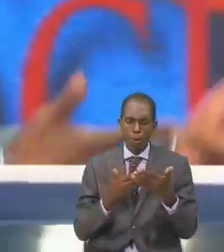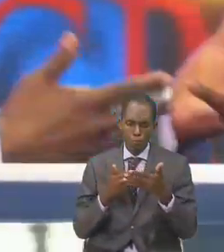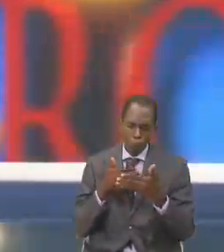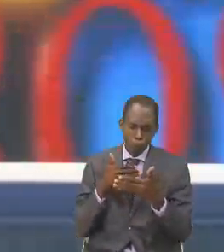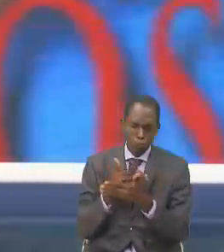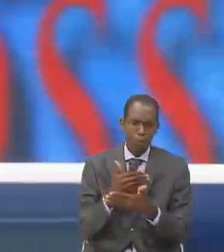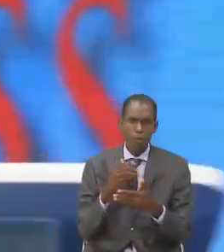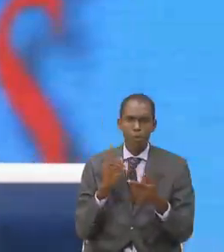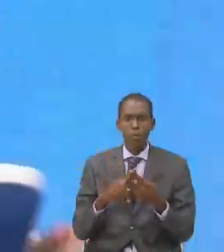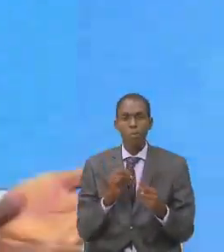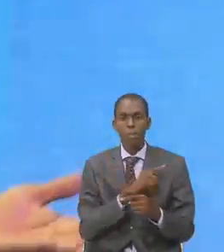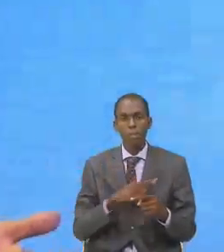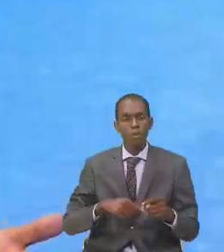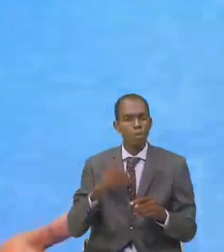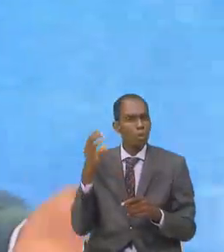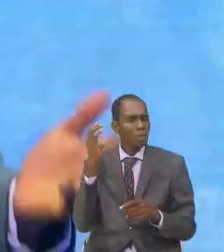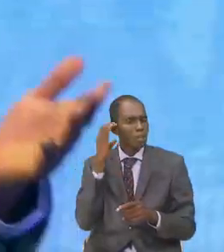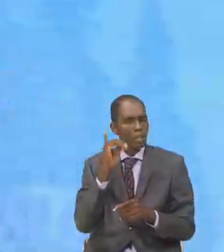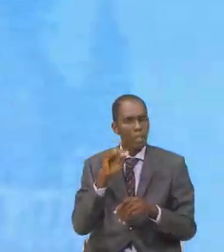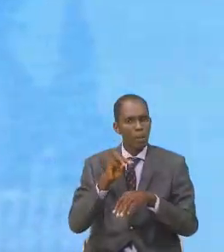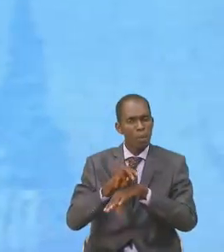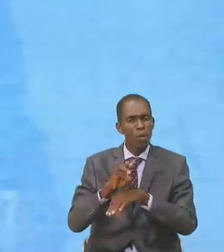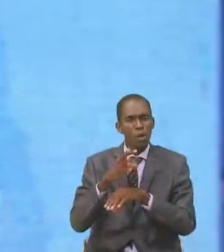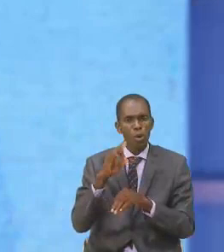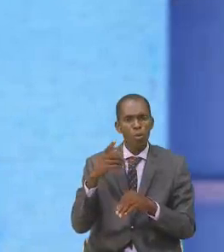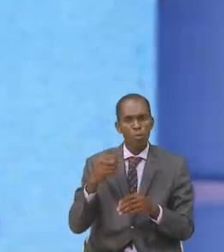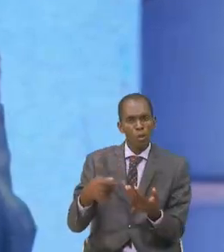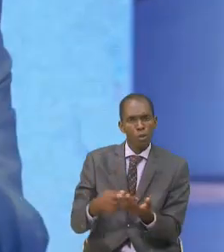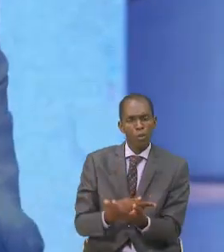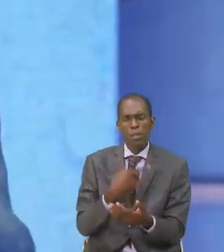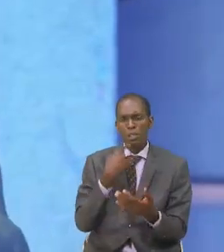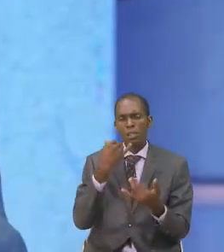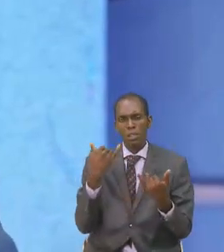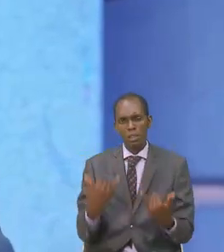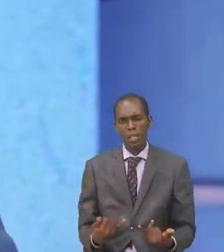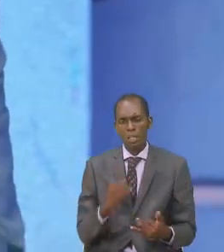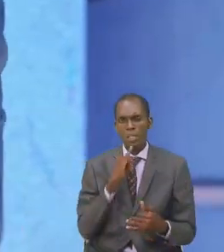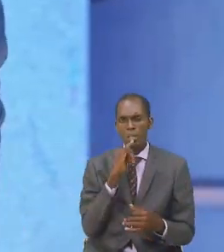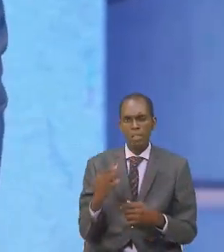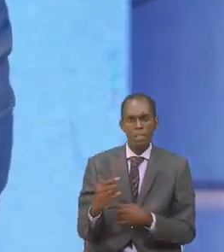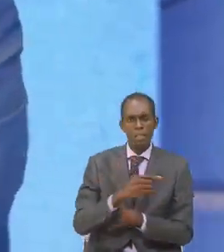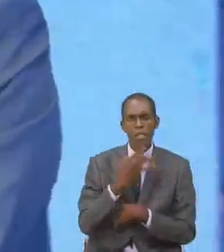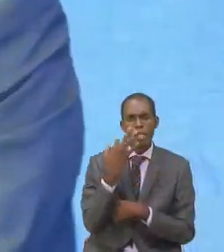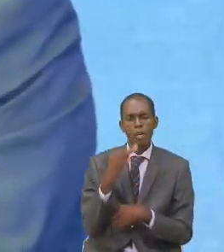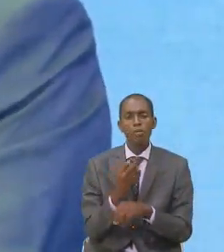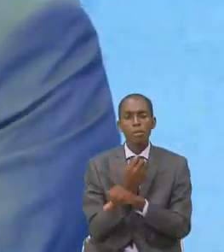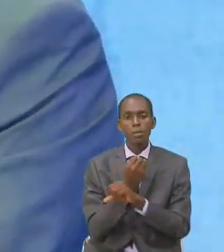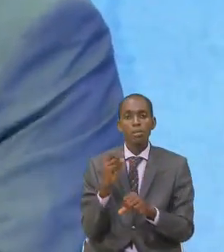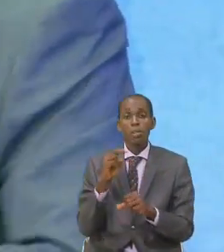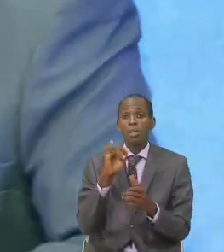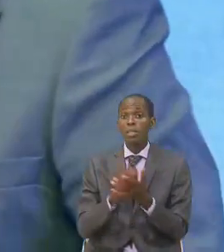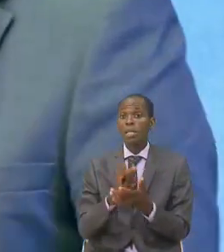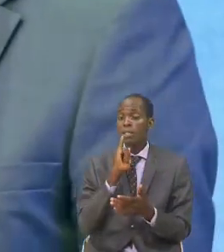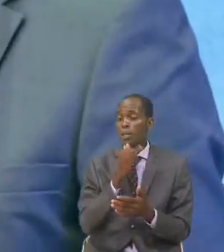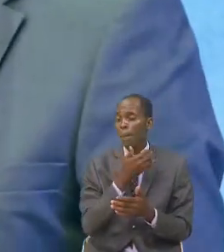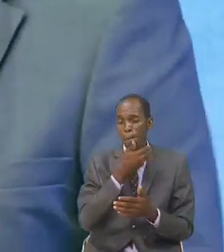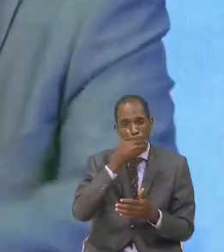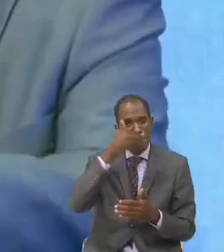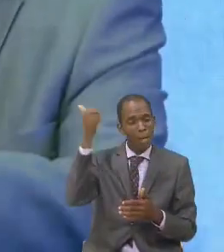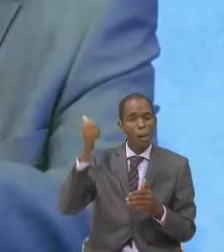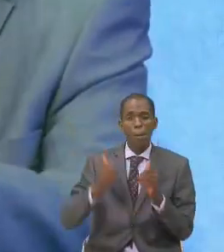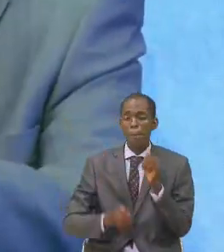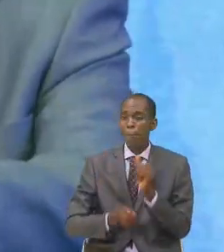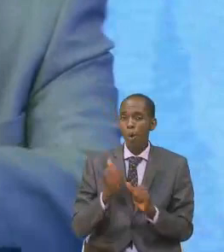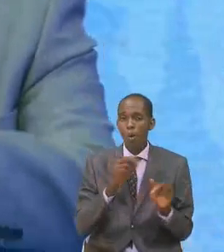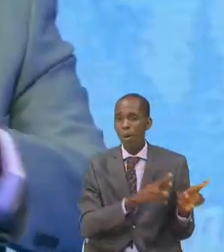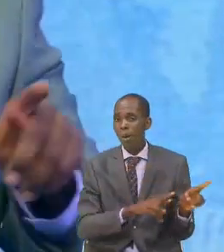your heart is drawn to the Lord, when you are hearing the message of the gospel, and you say, now is the day.